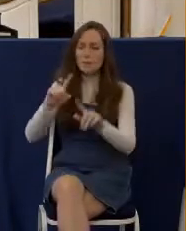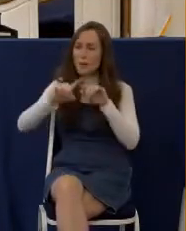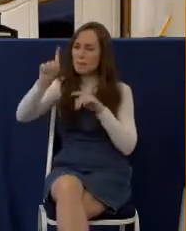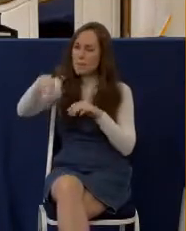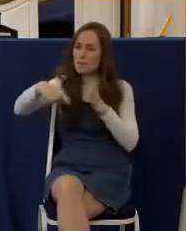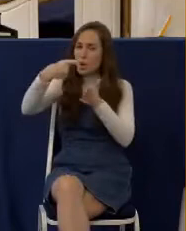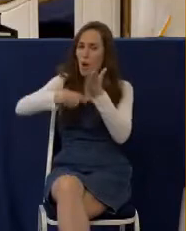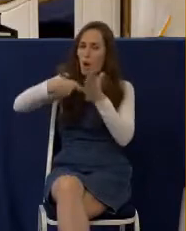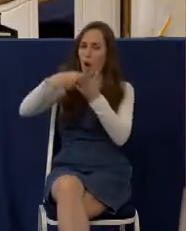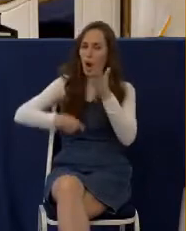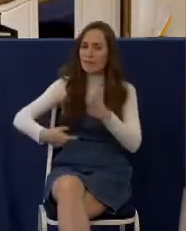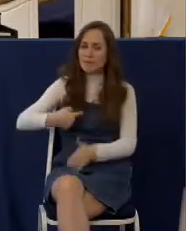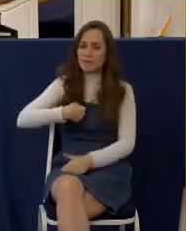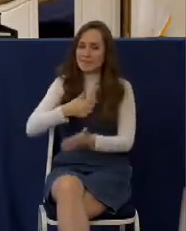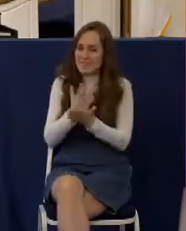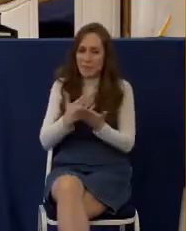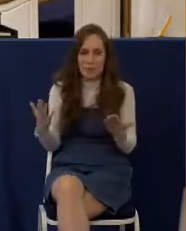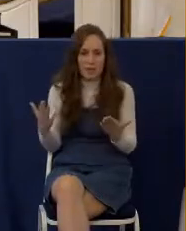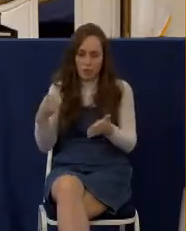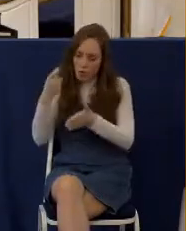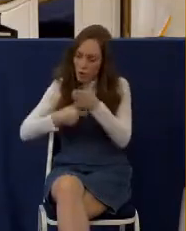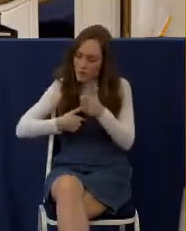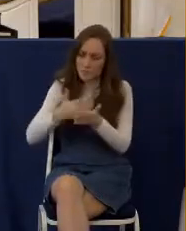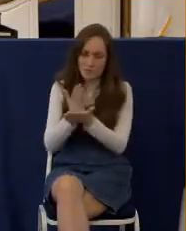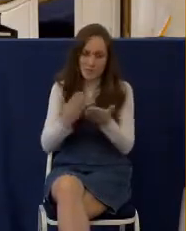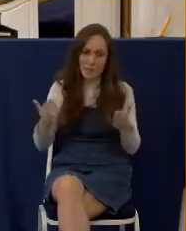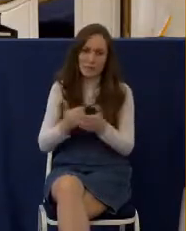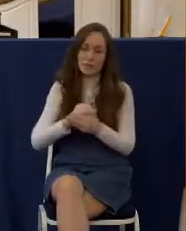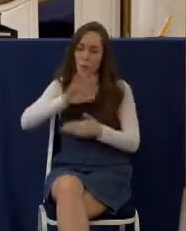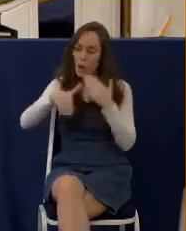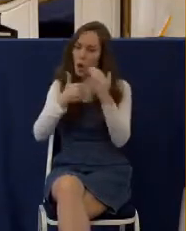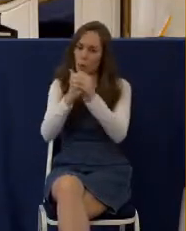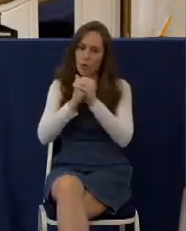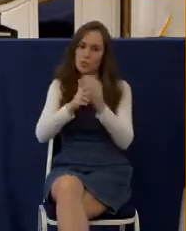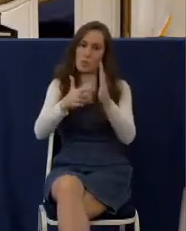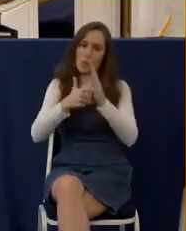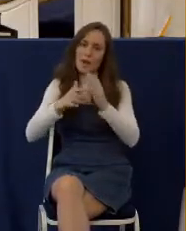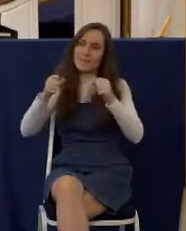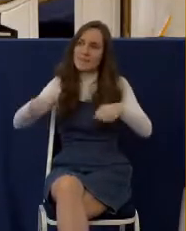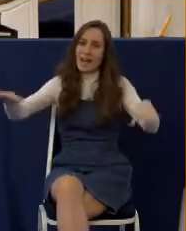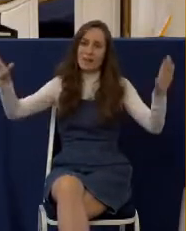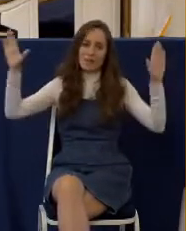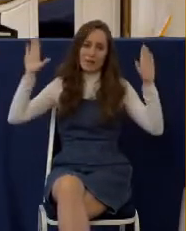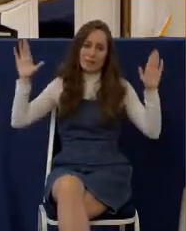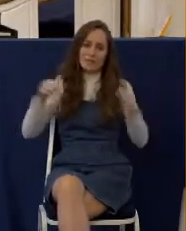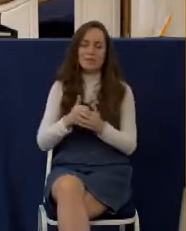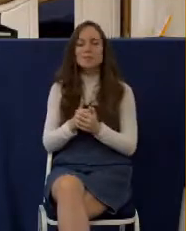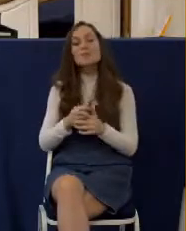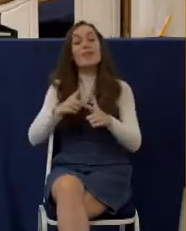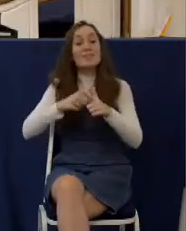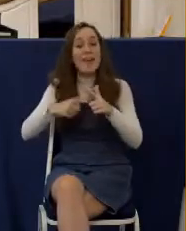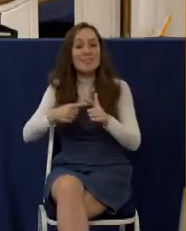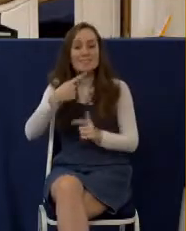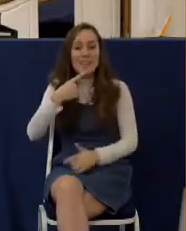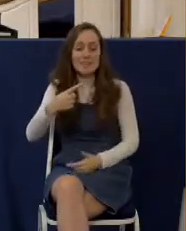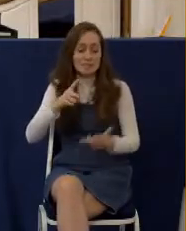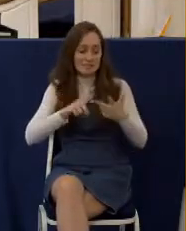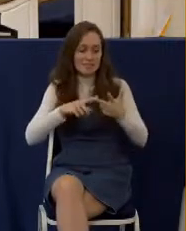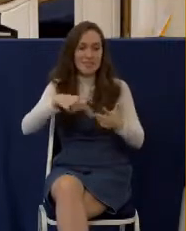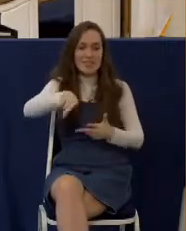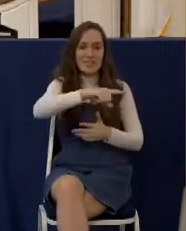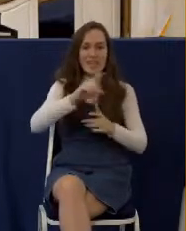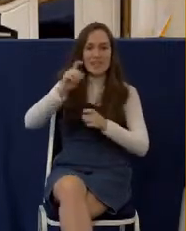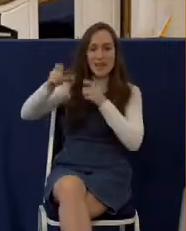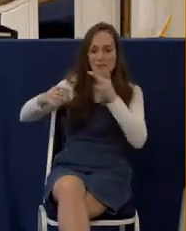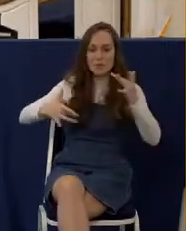All worship should involve some manner of sacrifice. And then he says they gave enthusiastically. Look at